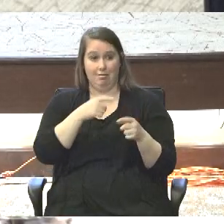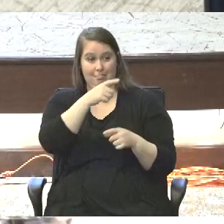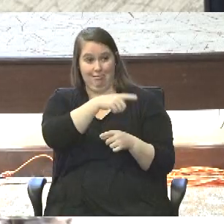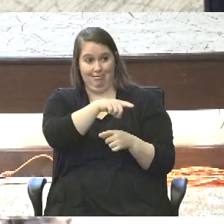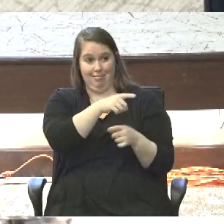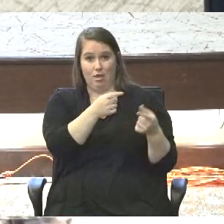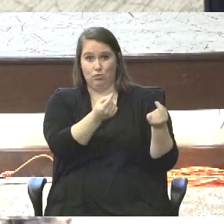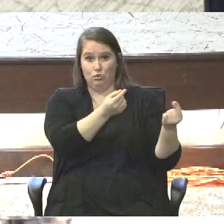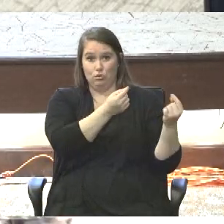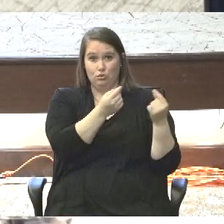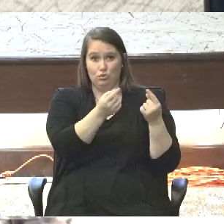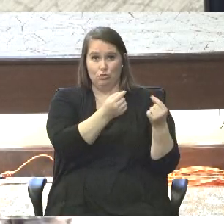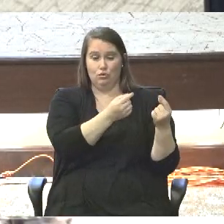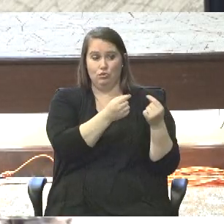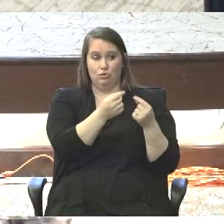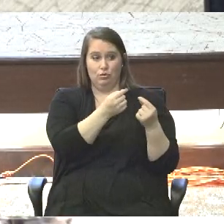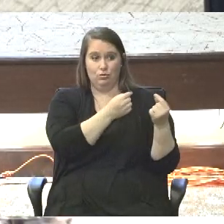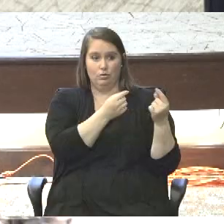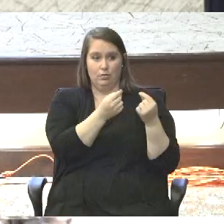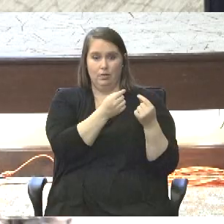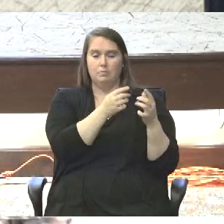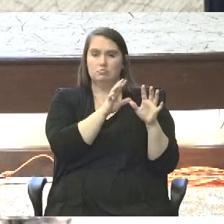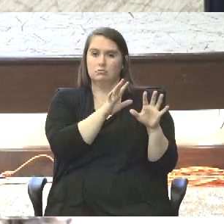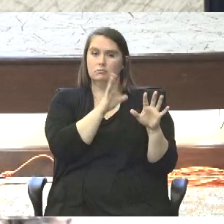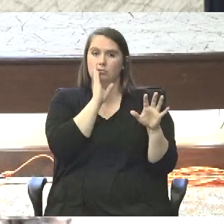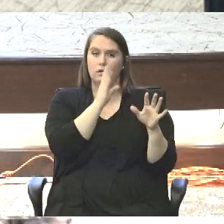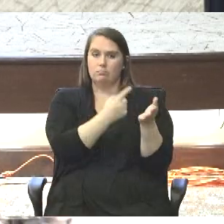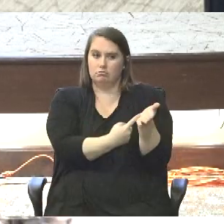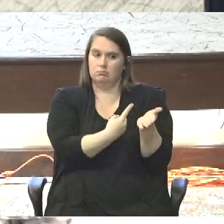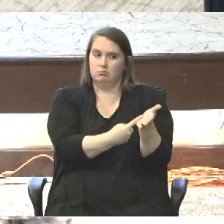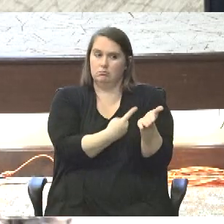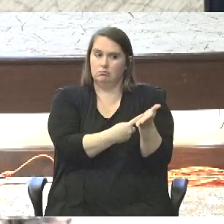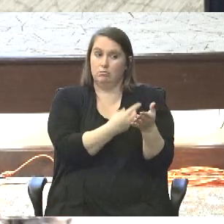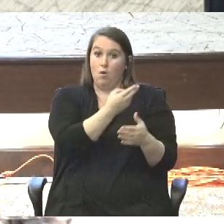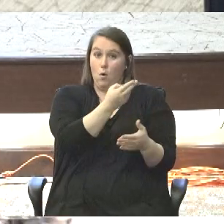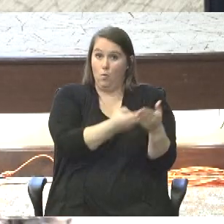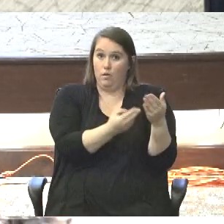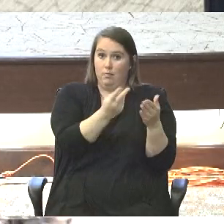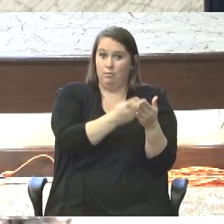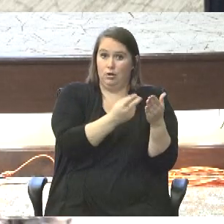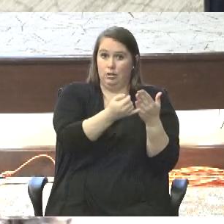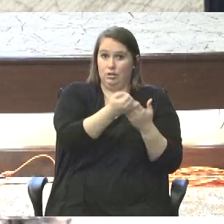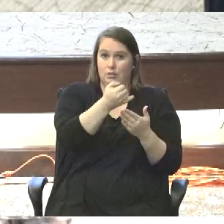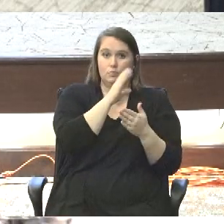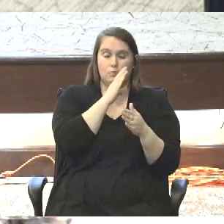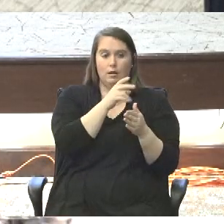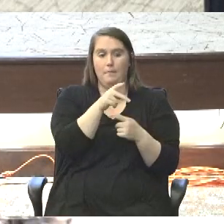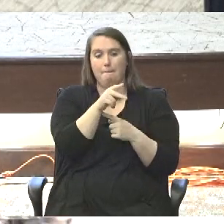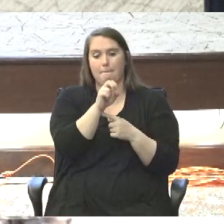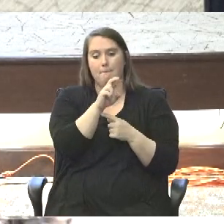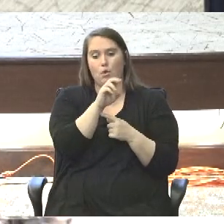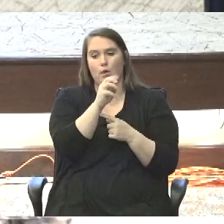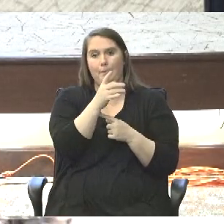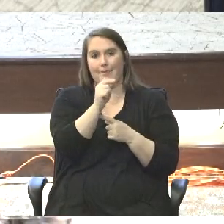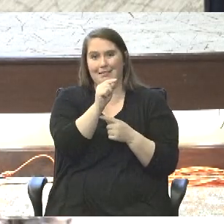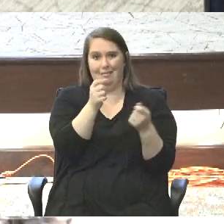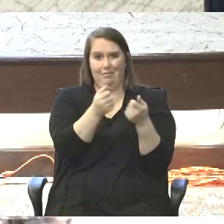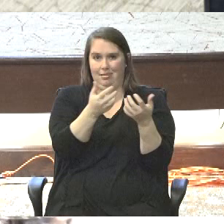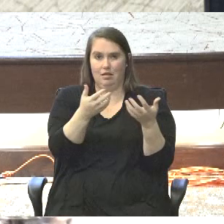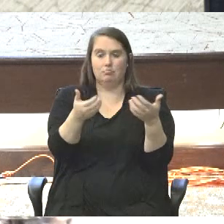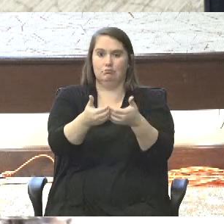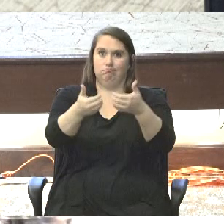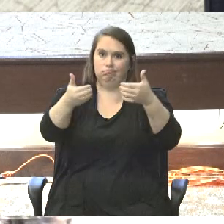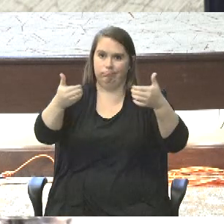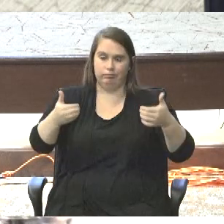on, and our city teams who are working on both of the projects from the review and permitting side of things. But it is separate, and I would